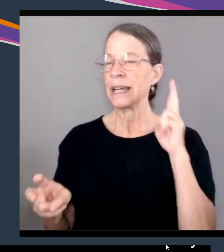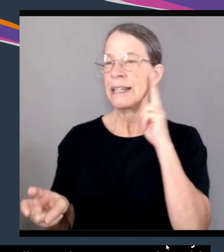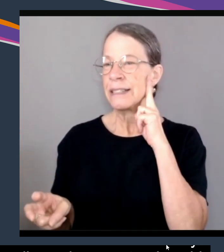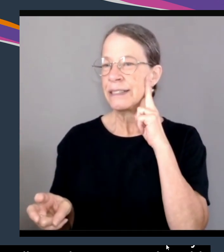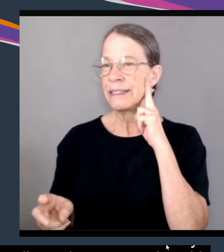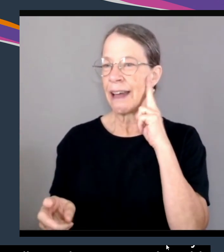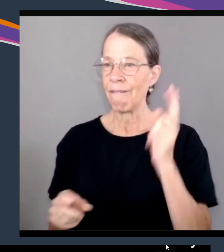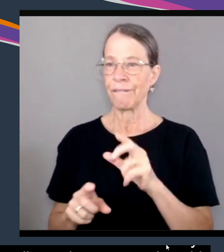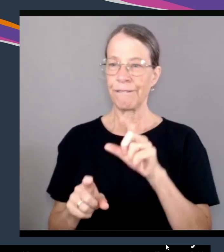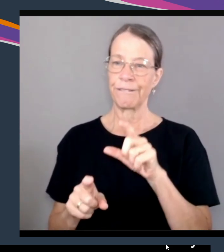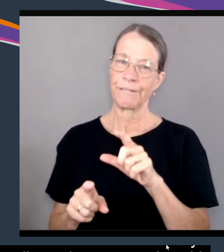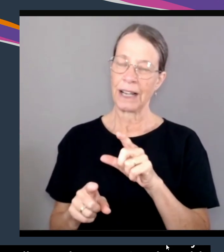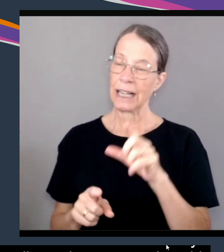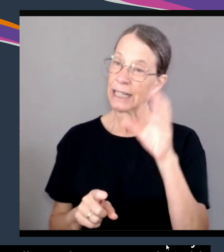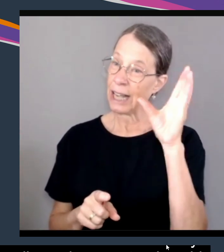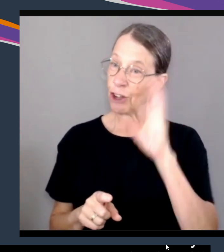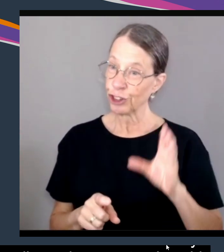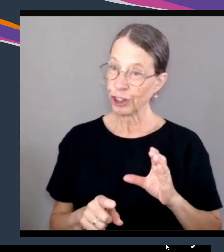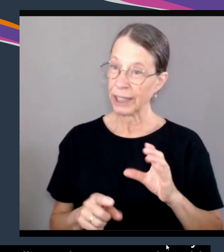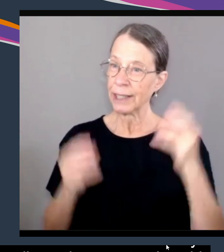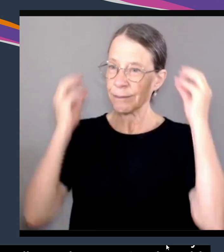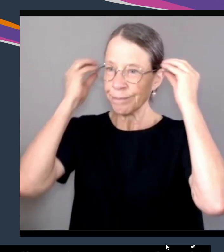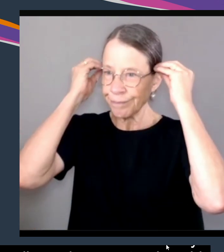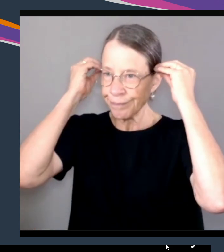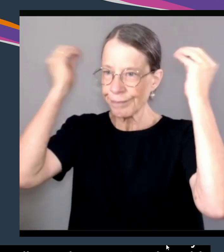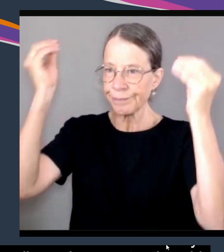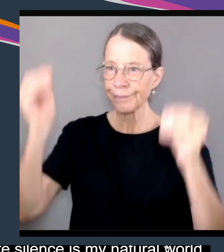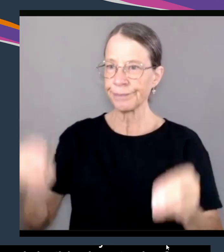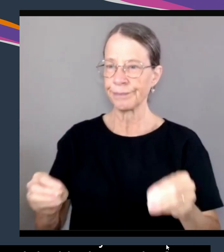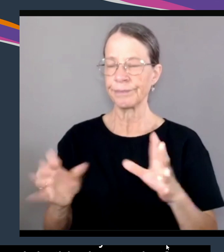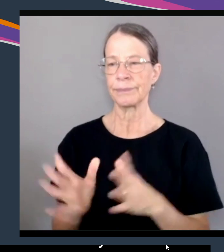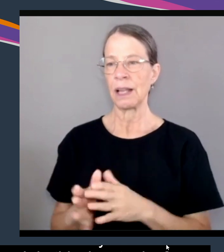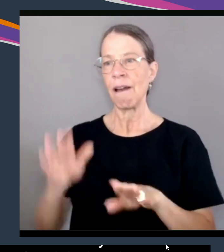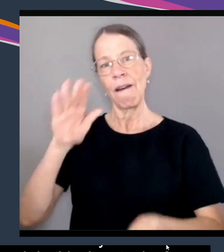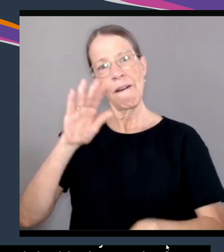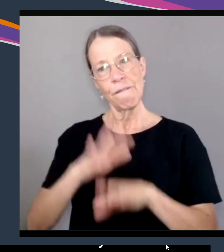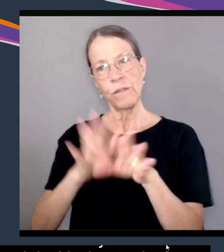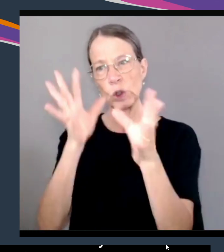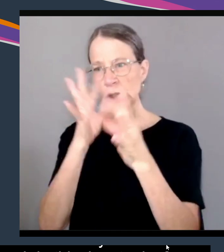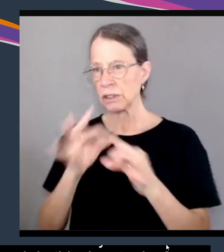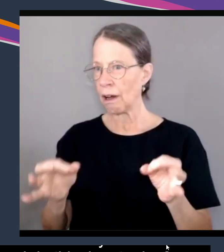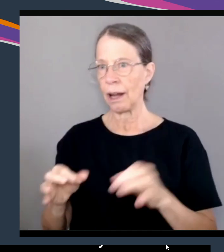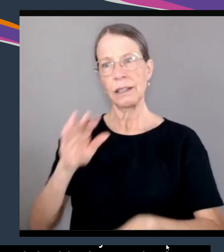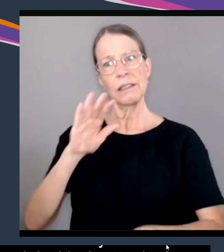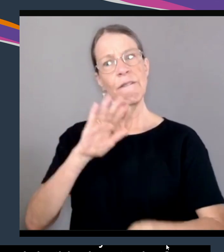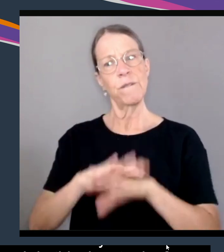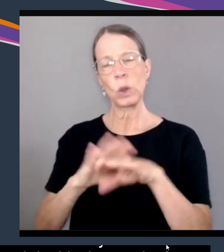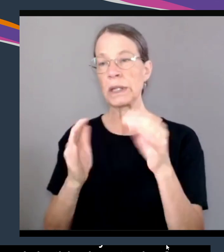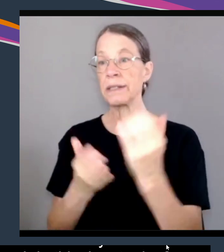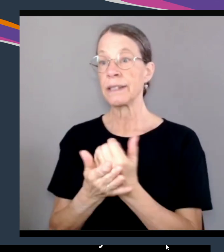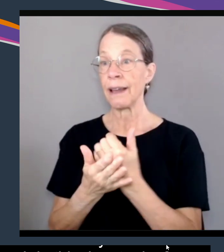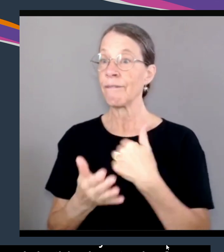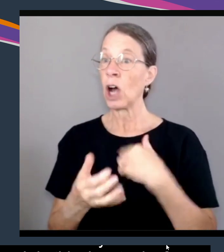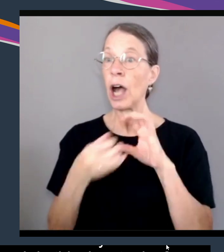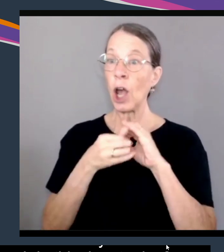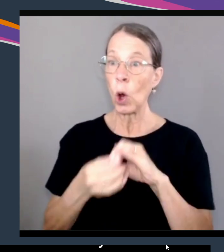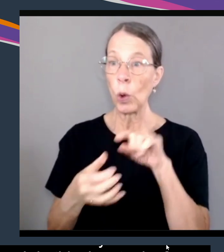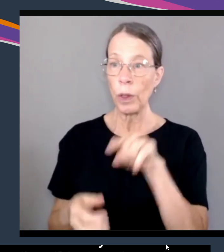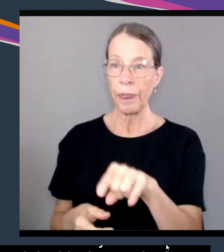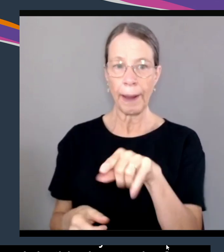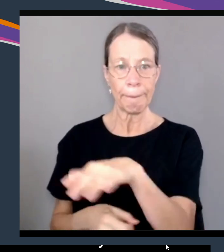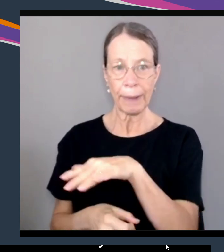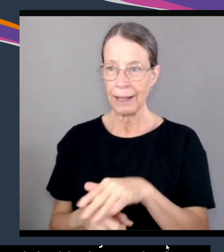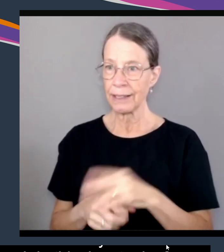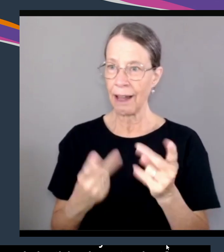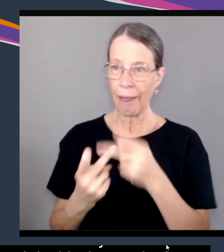silence and it's the safest, secure place that I find in my life. And what I do is I own that place and no one can go there. And